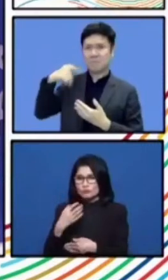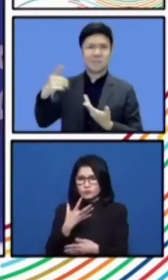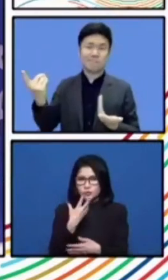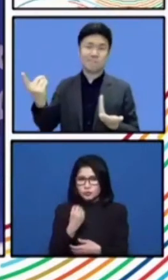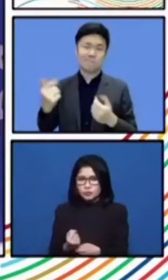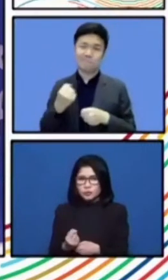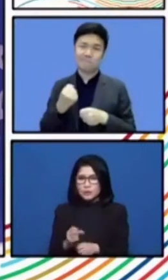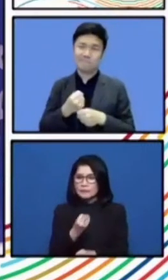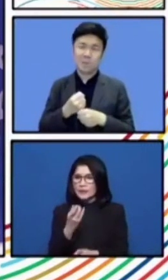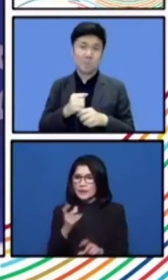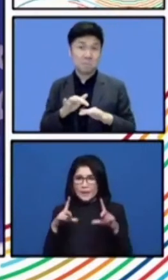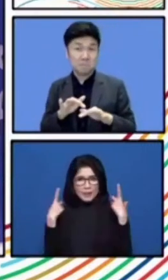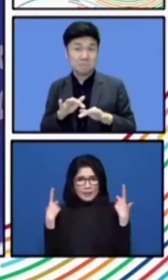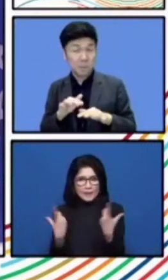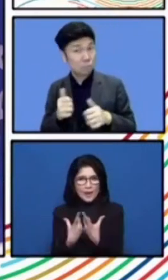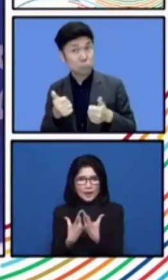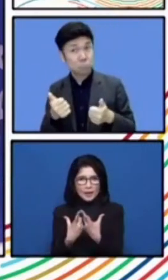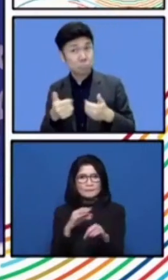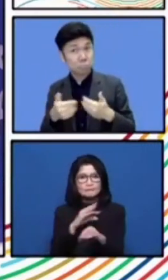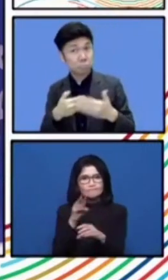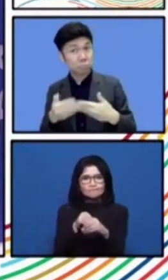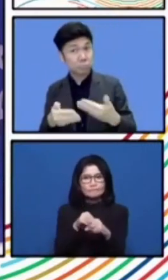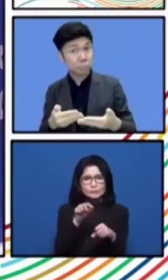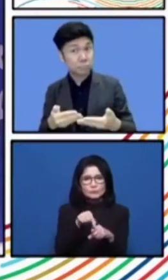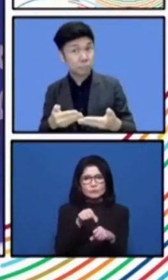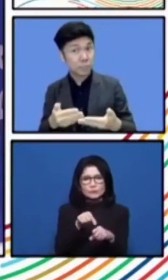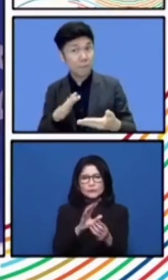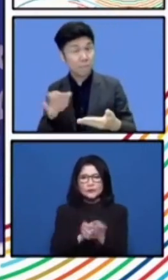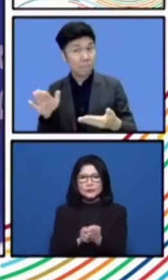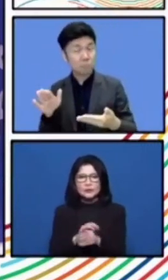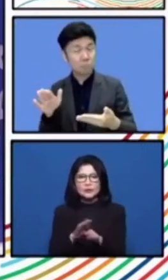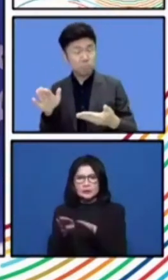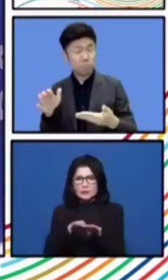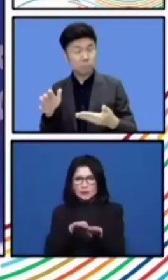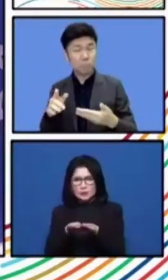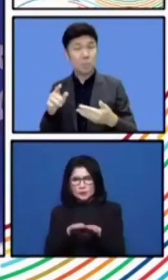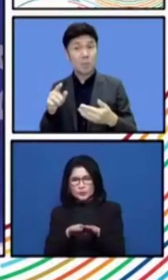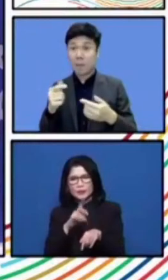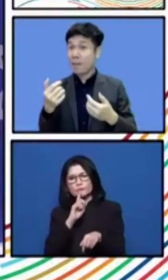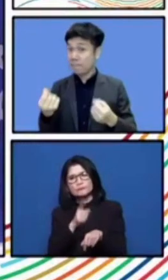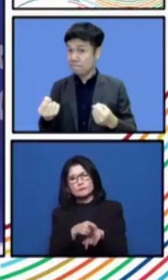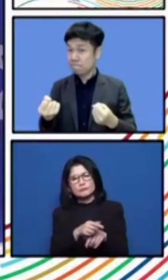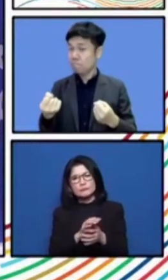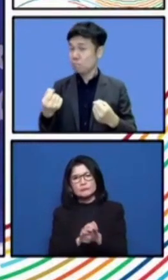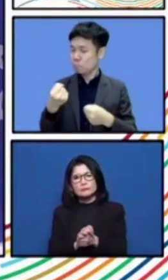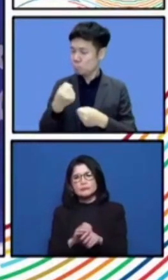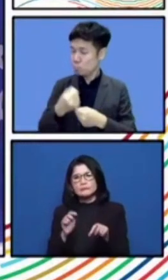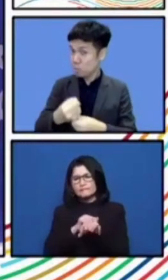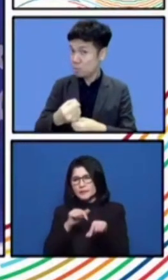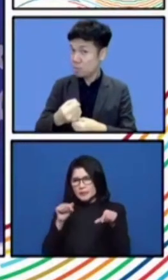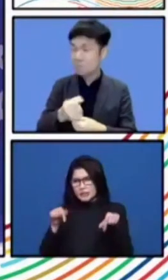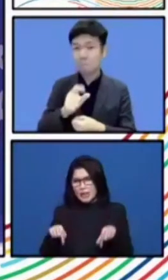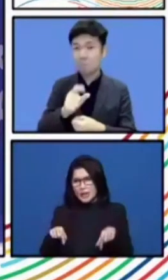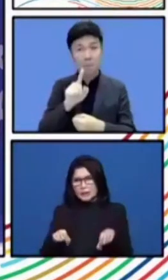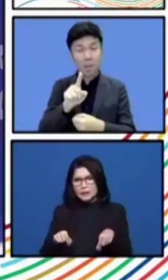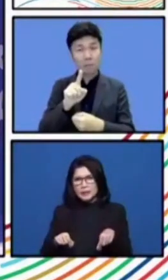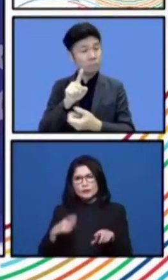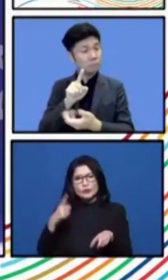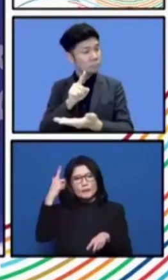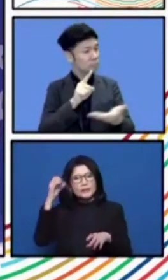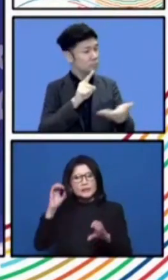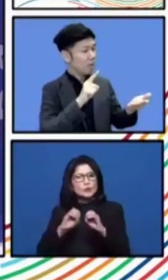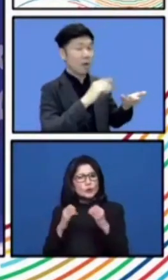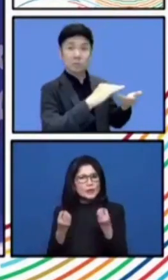naturally as part of their mandate but we also see other agencies they don't have people